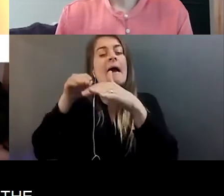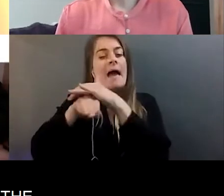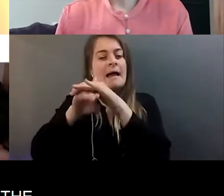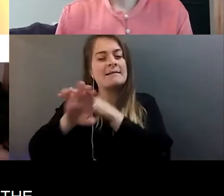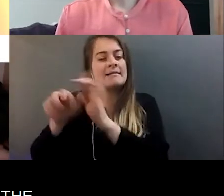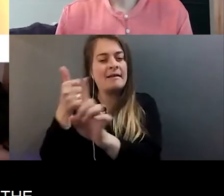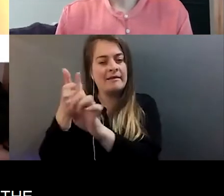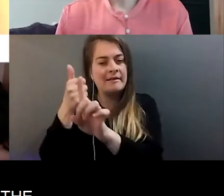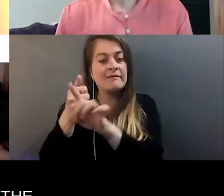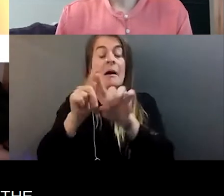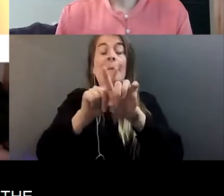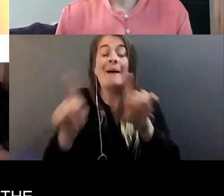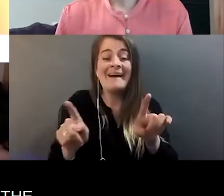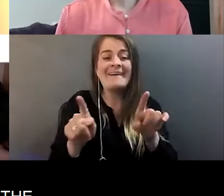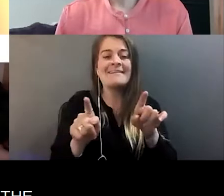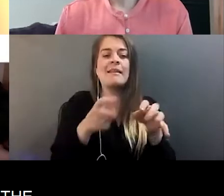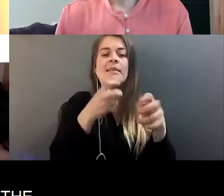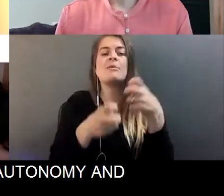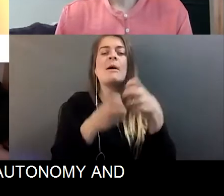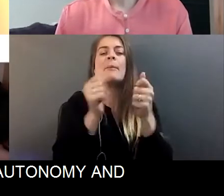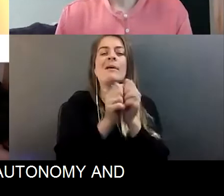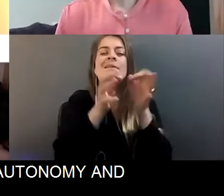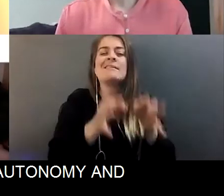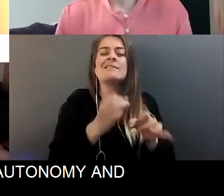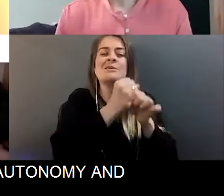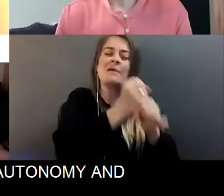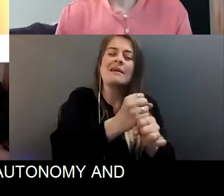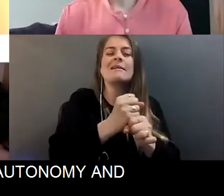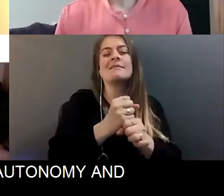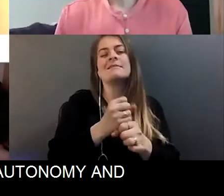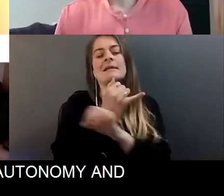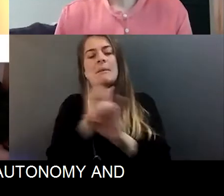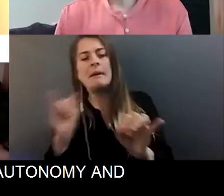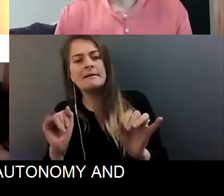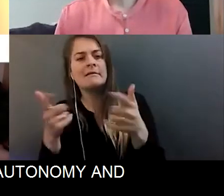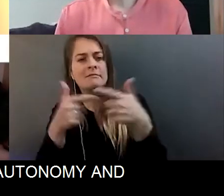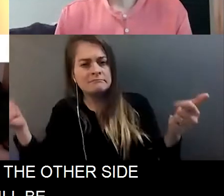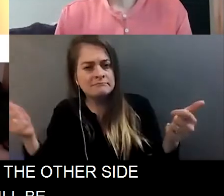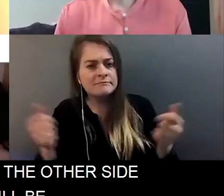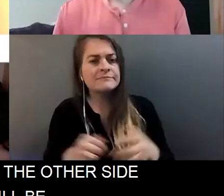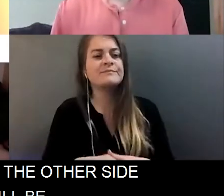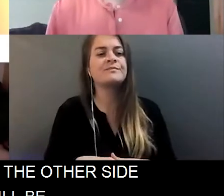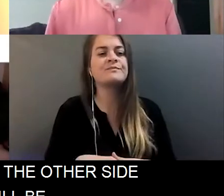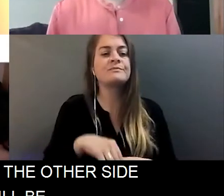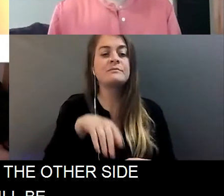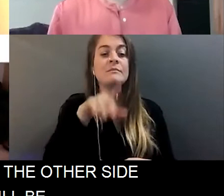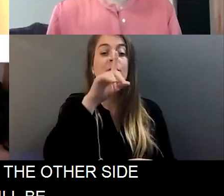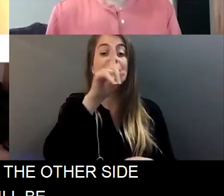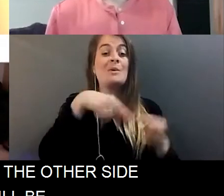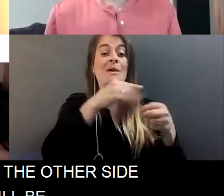the issue around decision-making and autonomy and rights and all of this, I have to believe that when we're on the other side of this